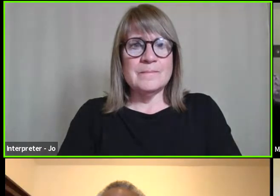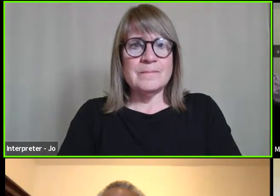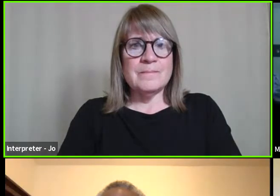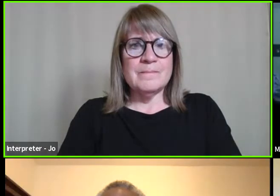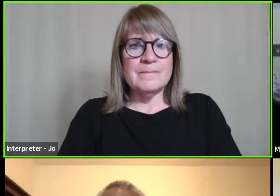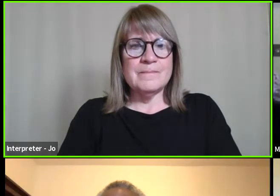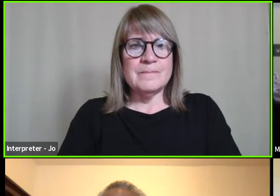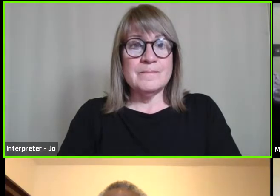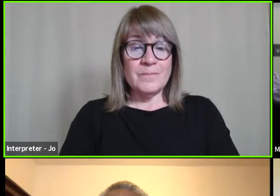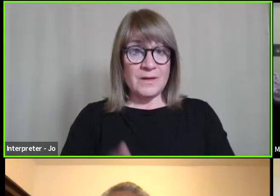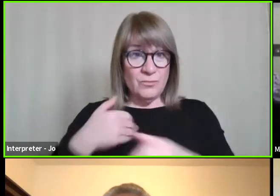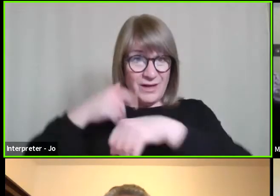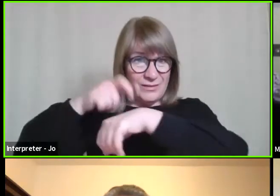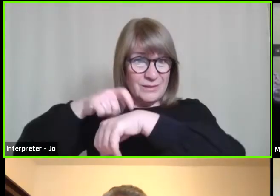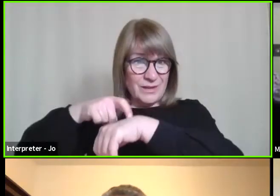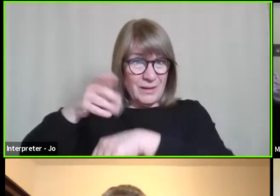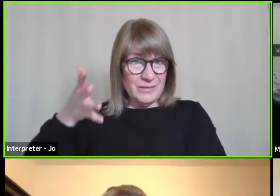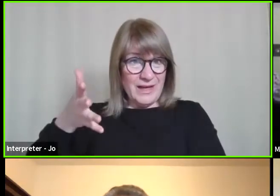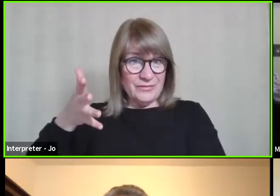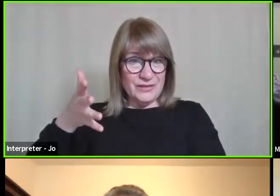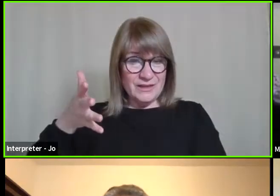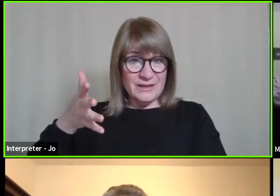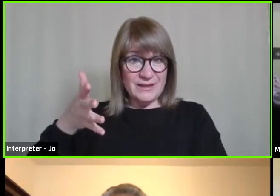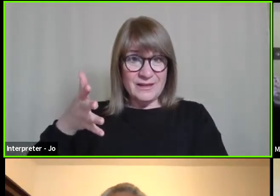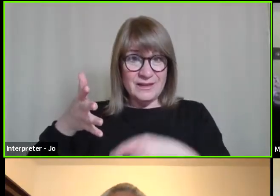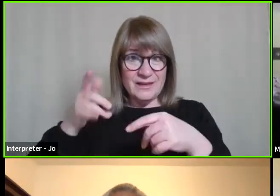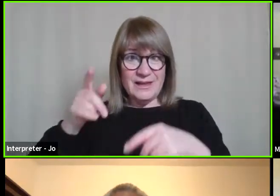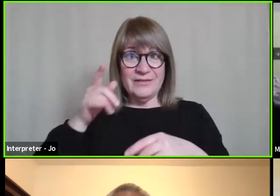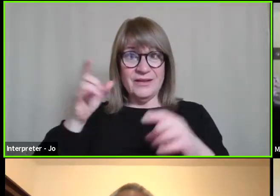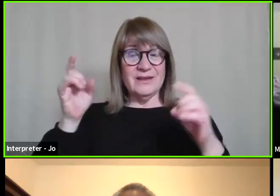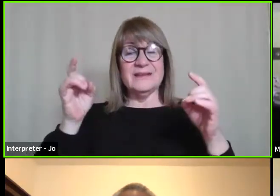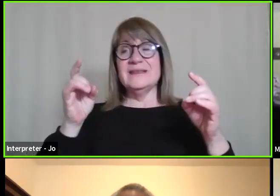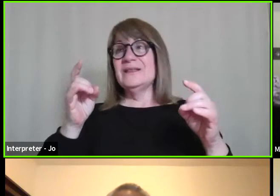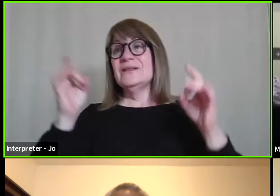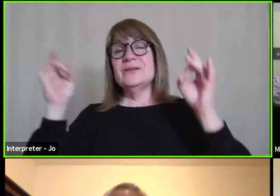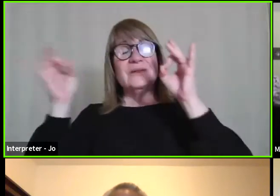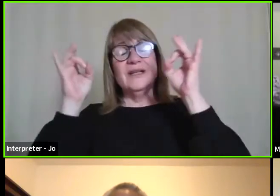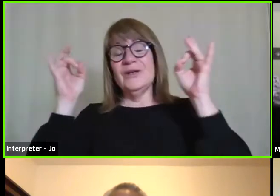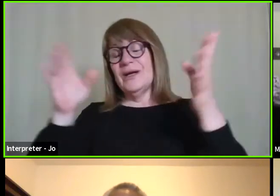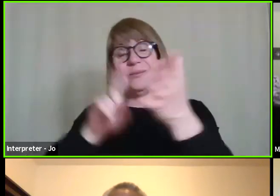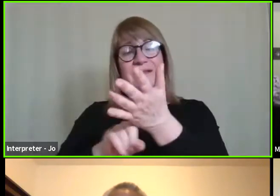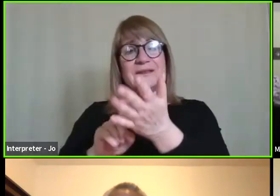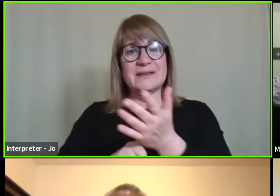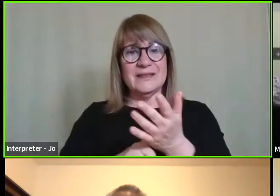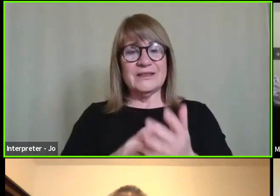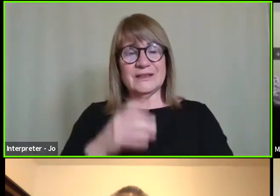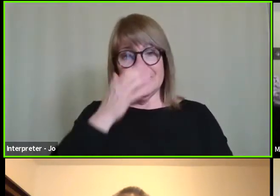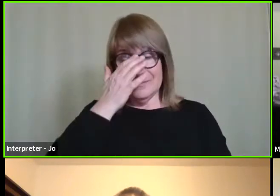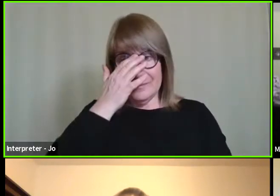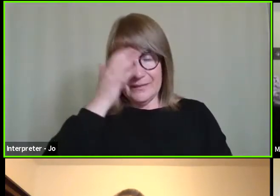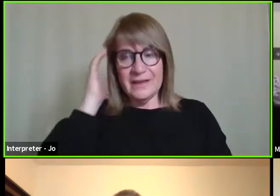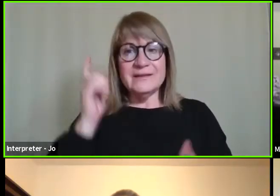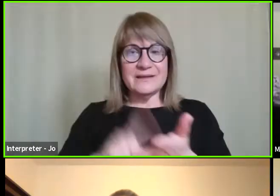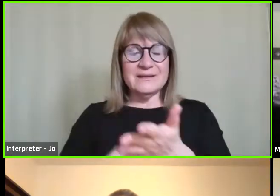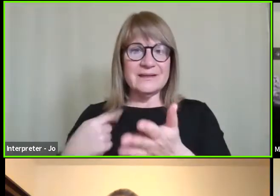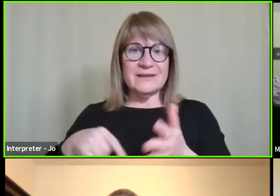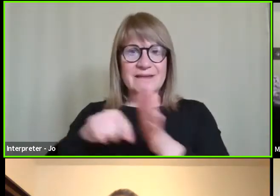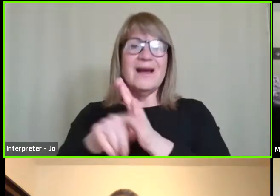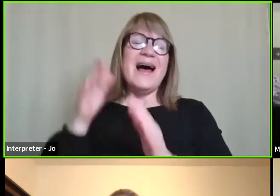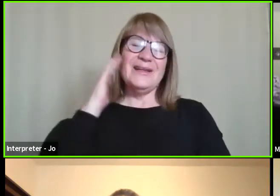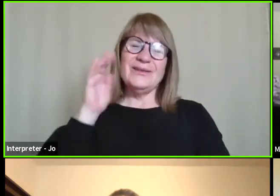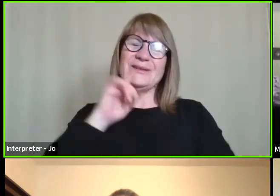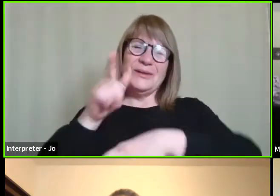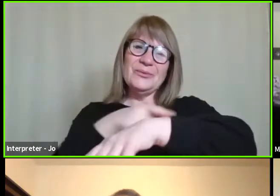we have some time after this incredibly rich discussion to discuss ourselves a little further and i know it's been a really long